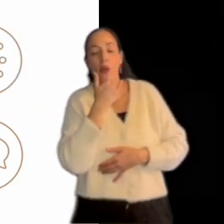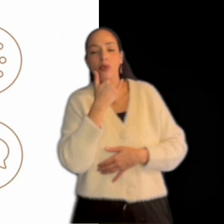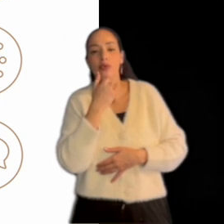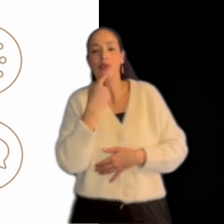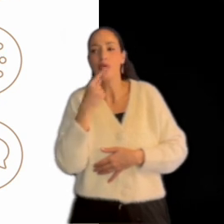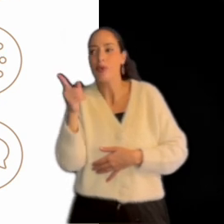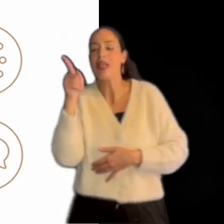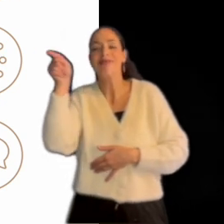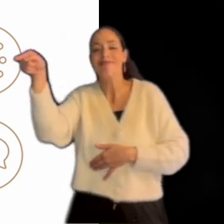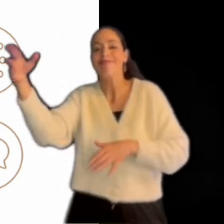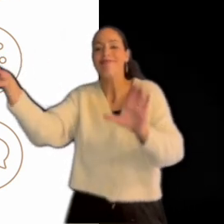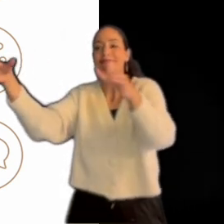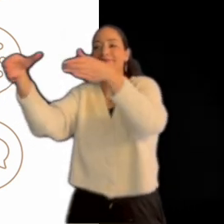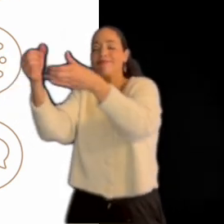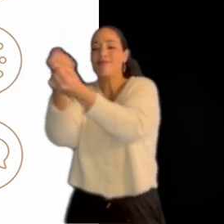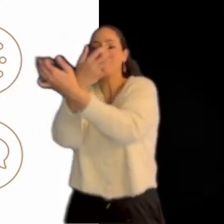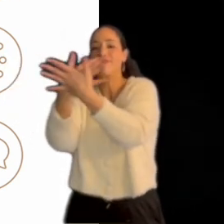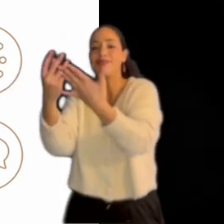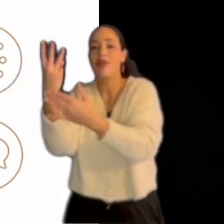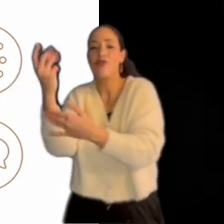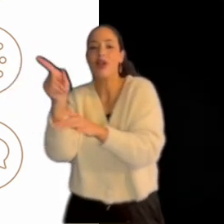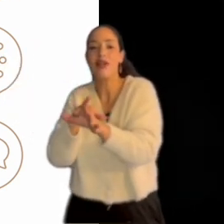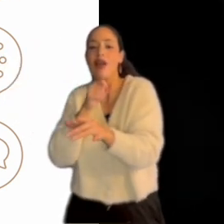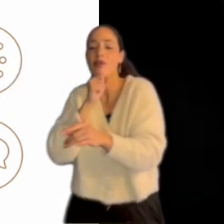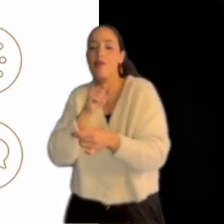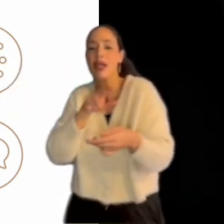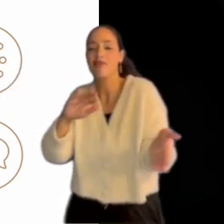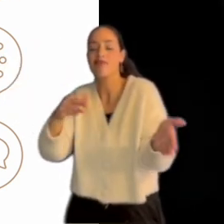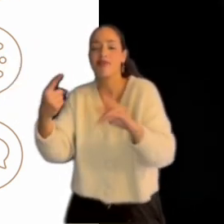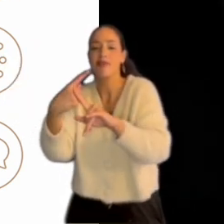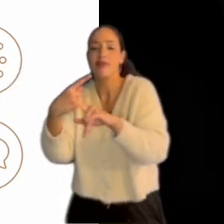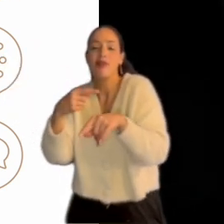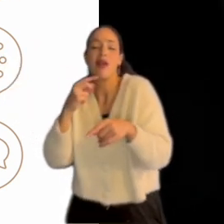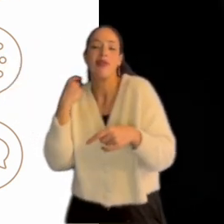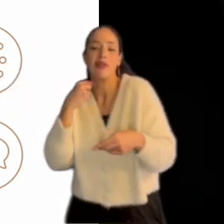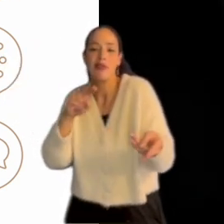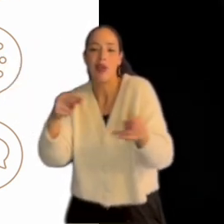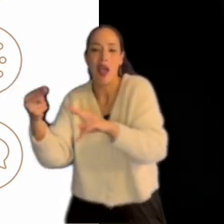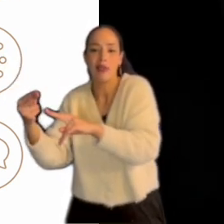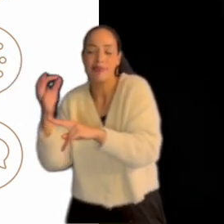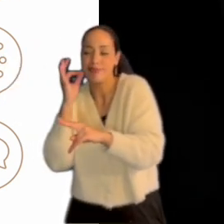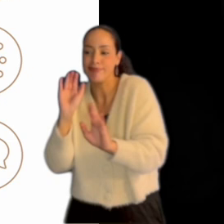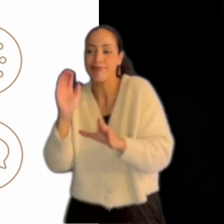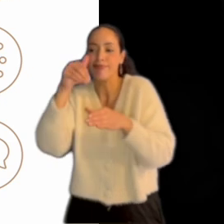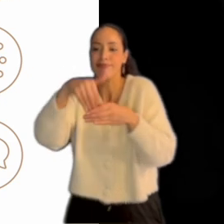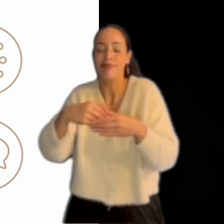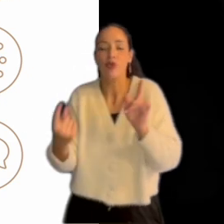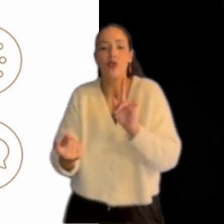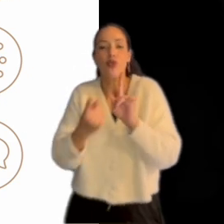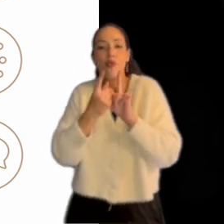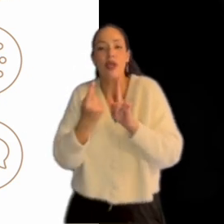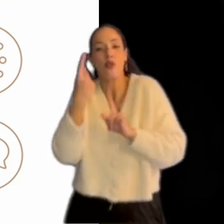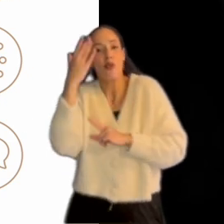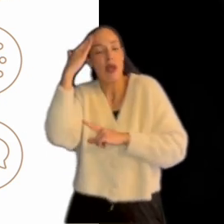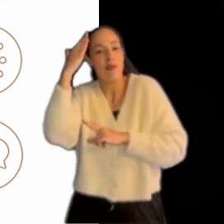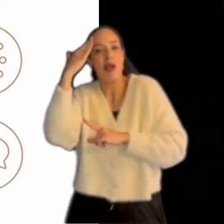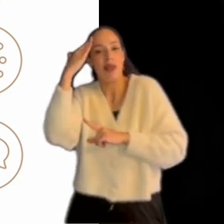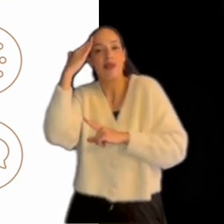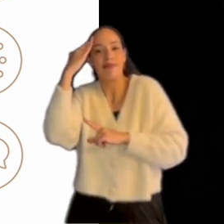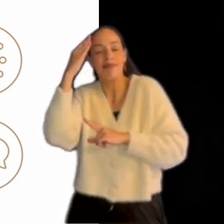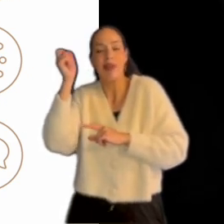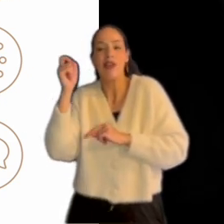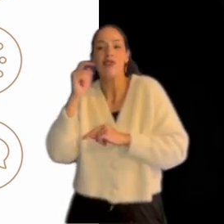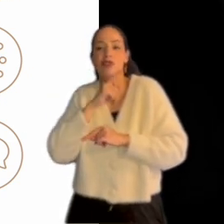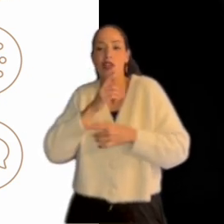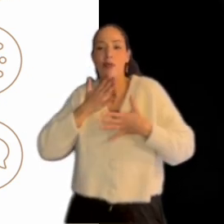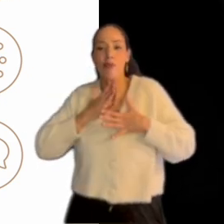bereaved mothers prior to her son being repatriated, along with his colleagues, the following day. We drove to a hotel in Oxfordshire, close to the